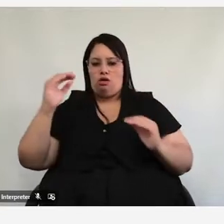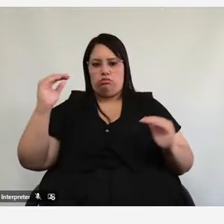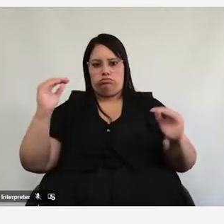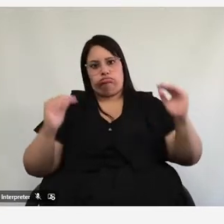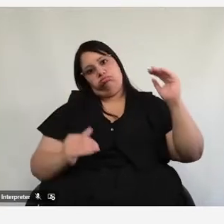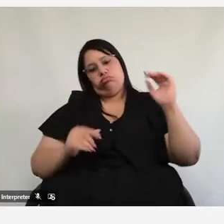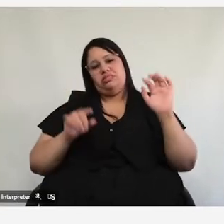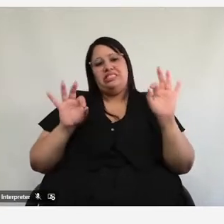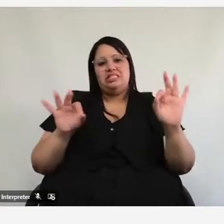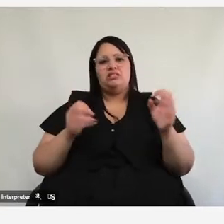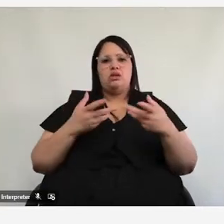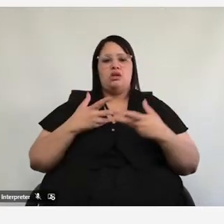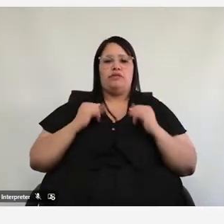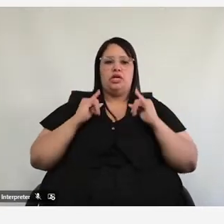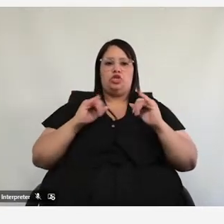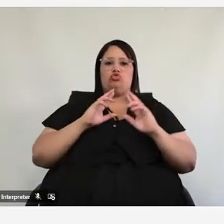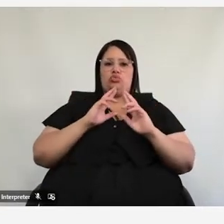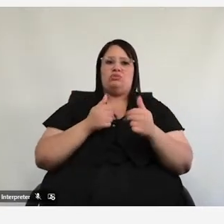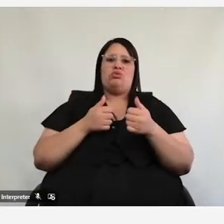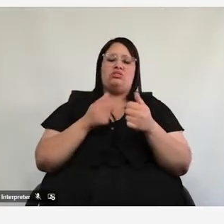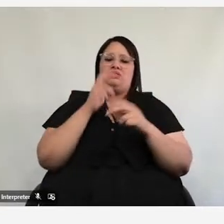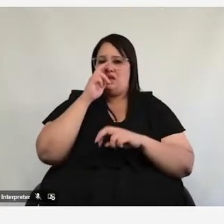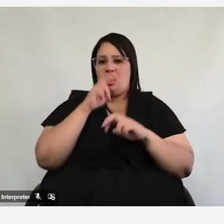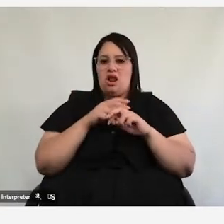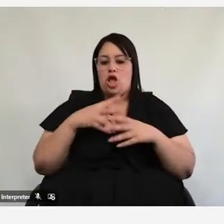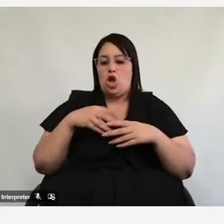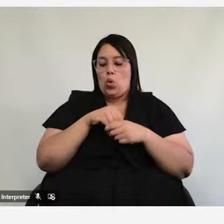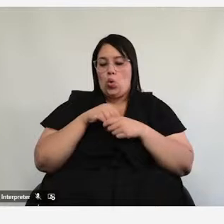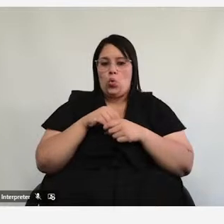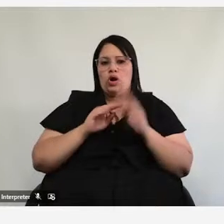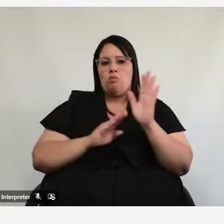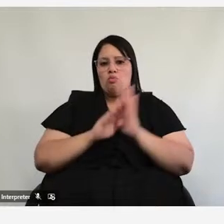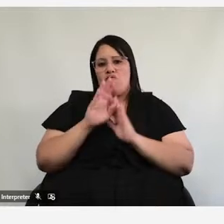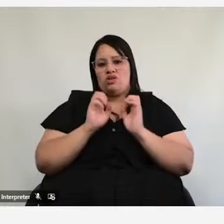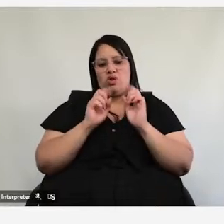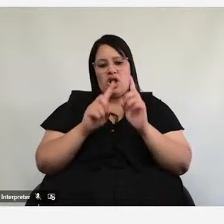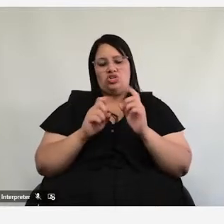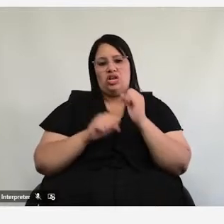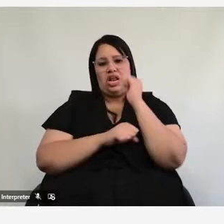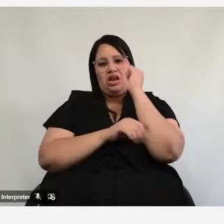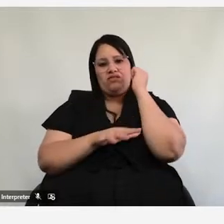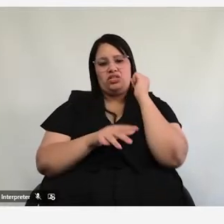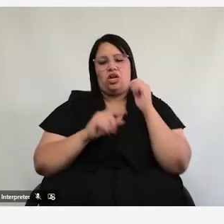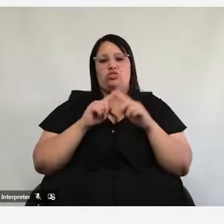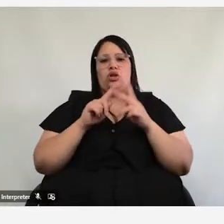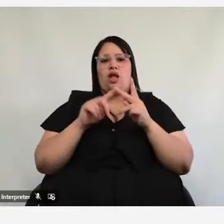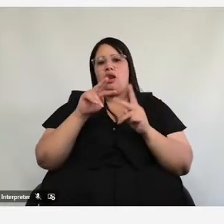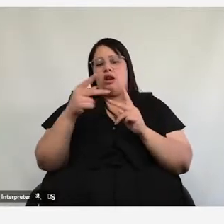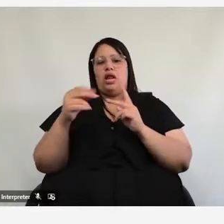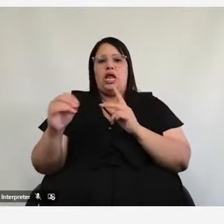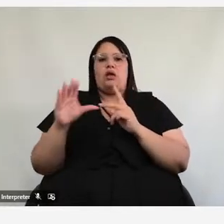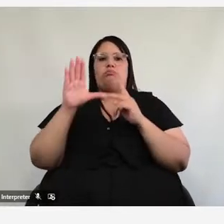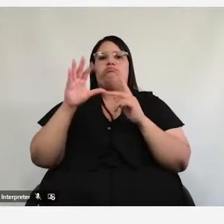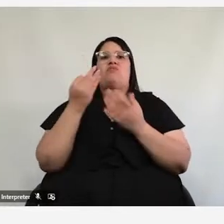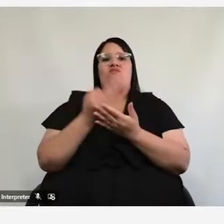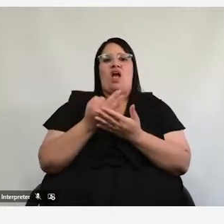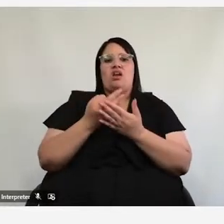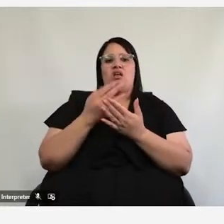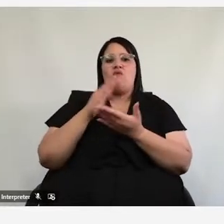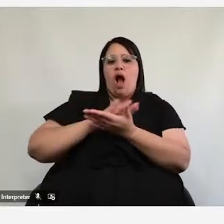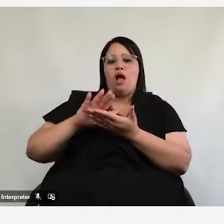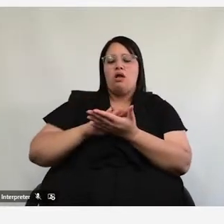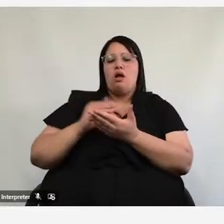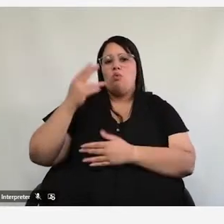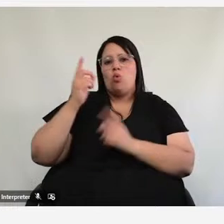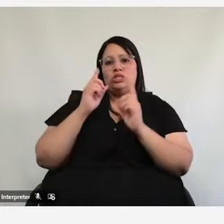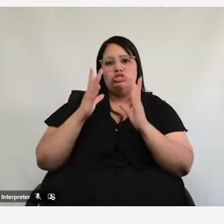necessitates an urgent response, including improvements in education infrastructure and increased funding for hiring more